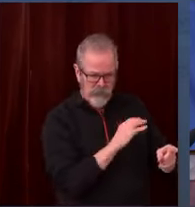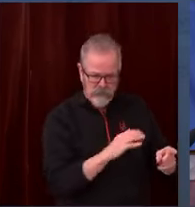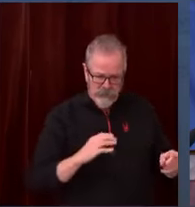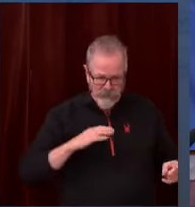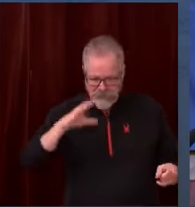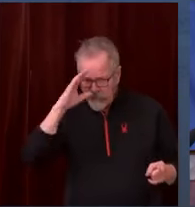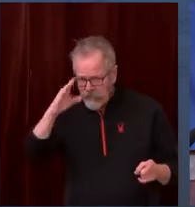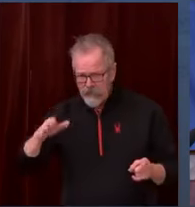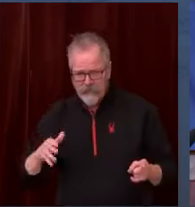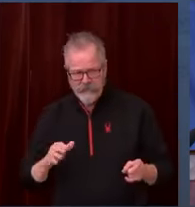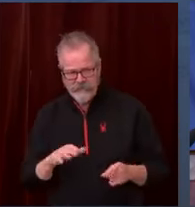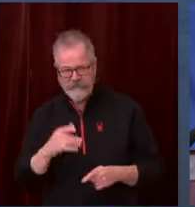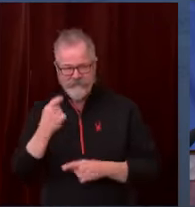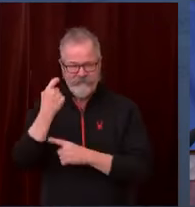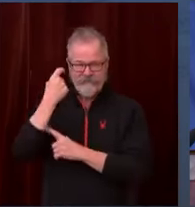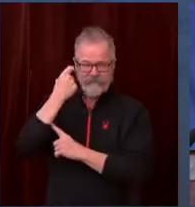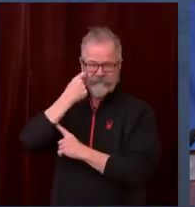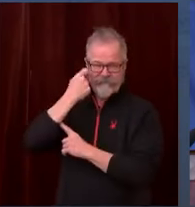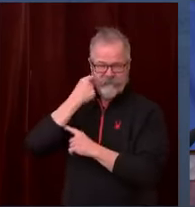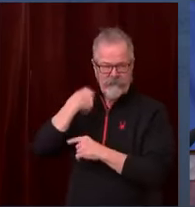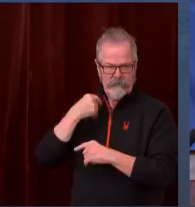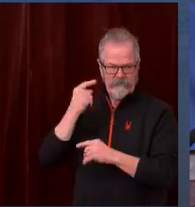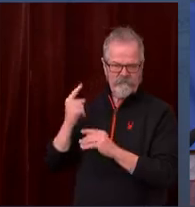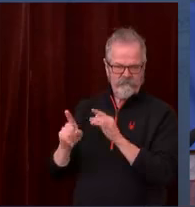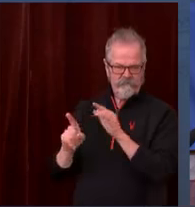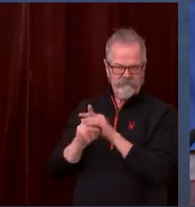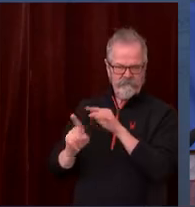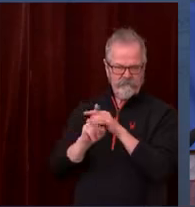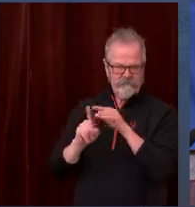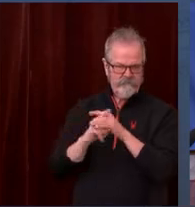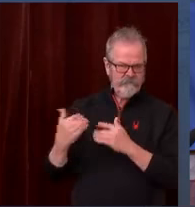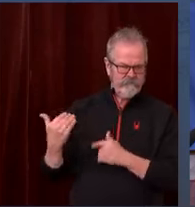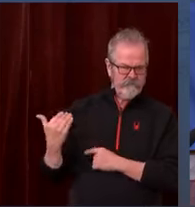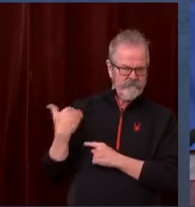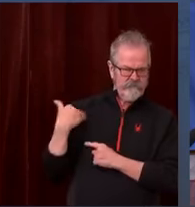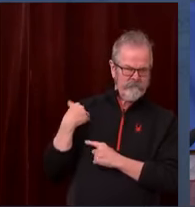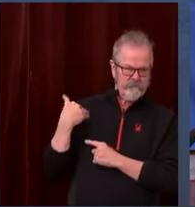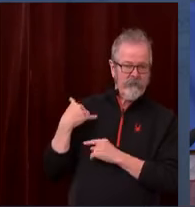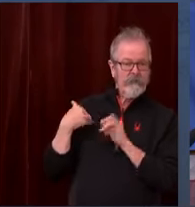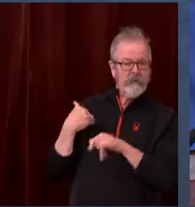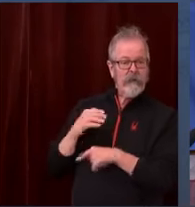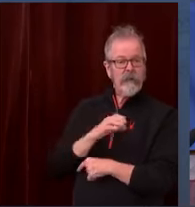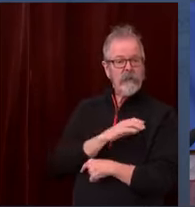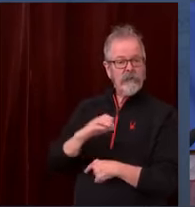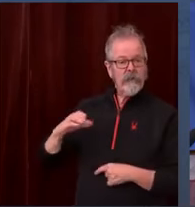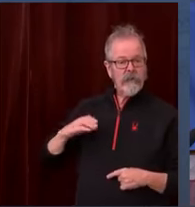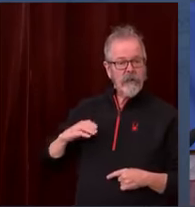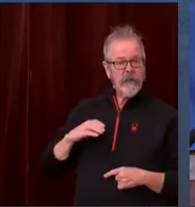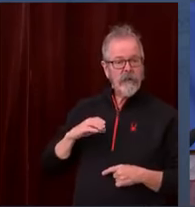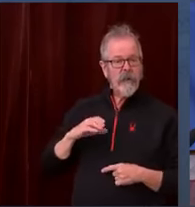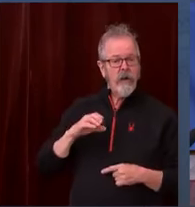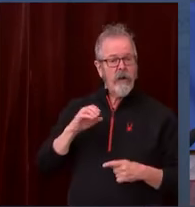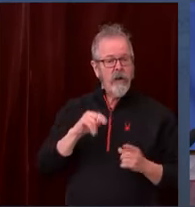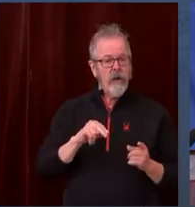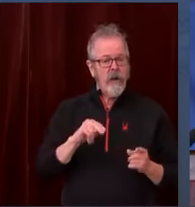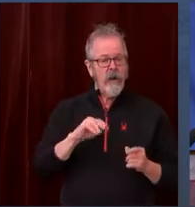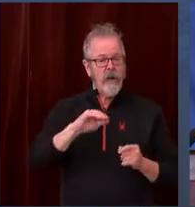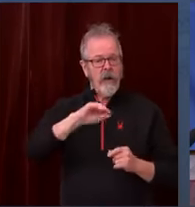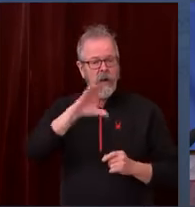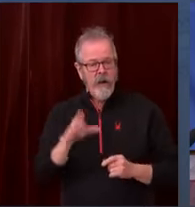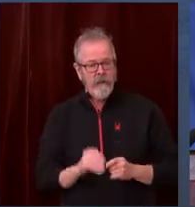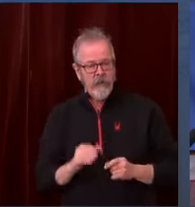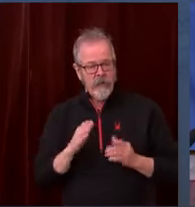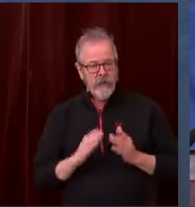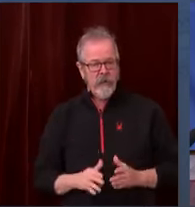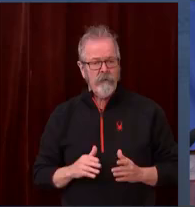from actually members of the Commission on African American Affairs that maybe this proposal doesn't really do that much for Black people potentially.